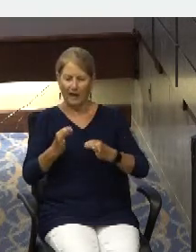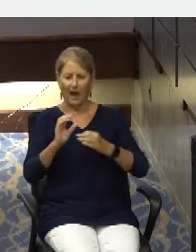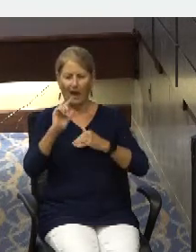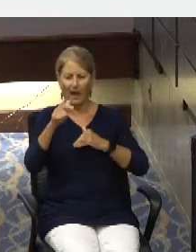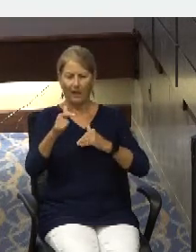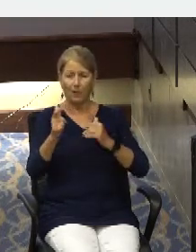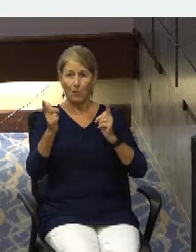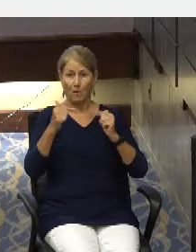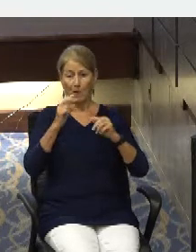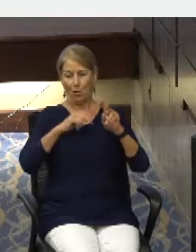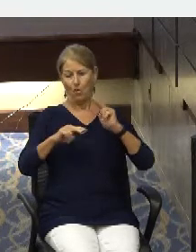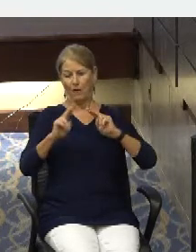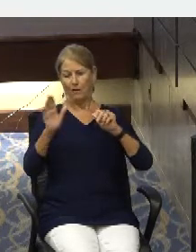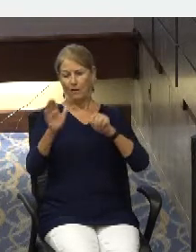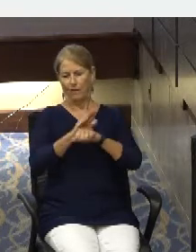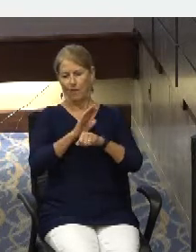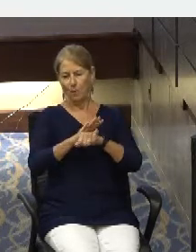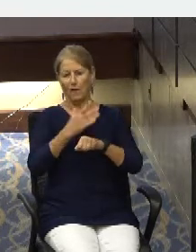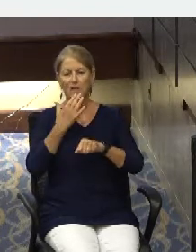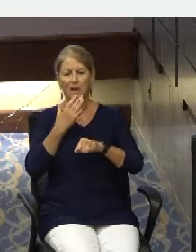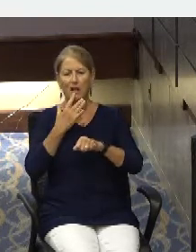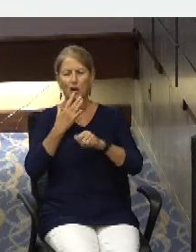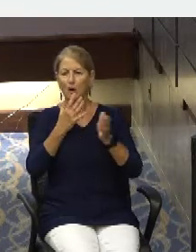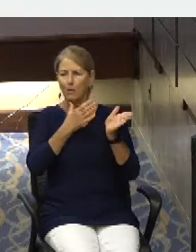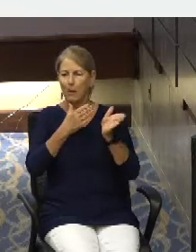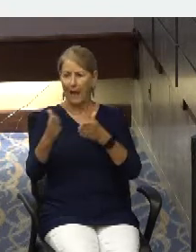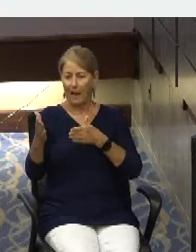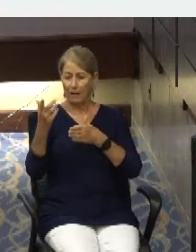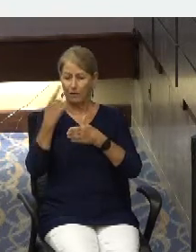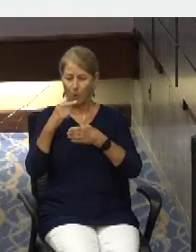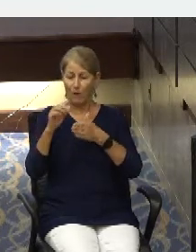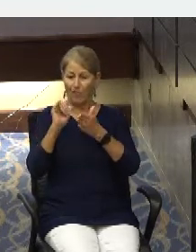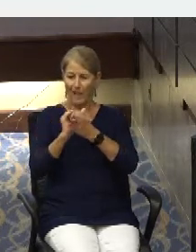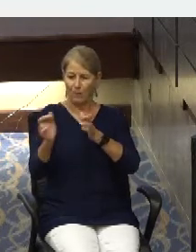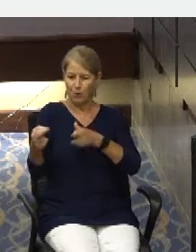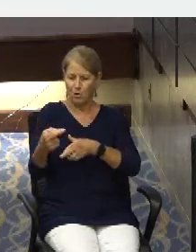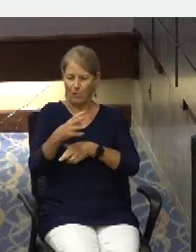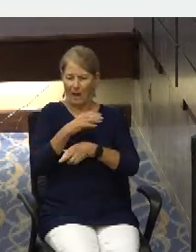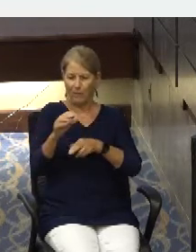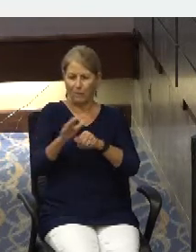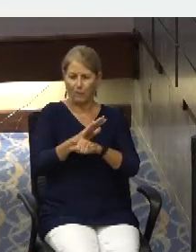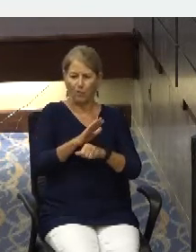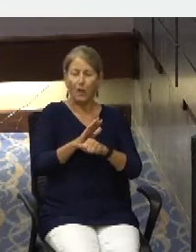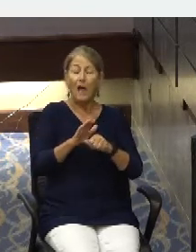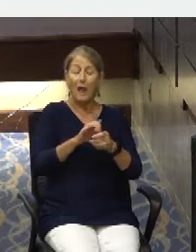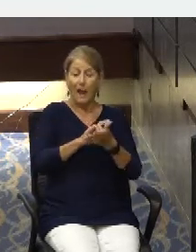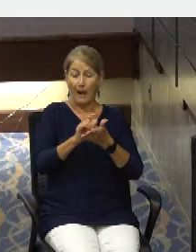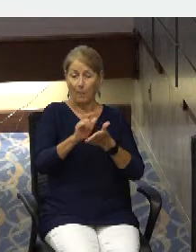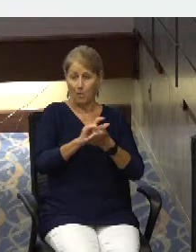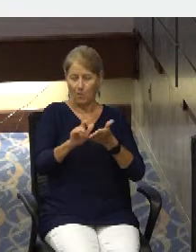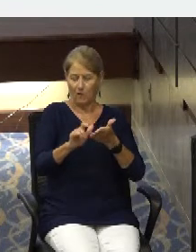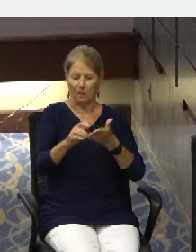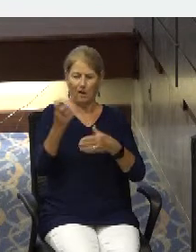whole color scope scheme of for the the- room yes. and for the entire airport design. Awesome, thank you.